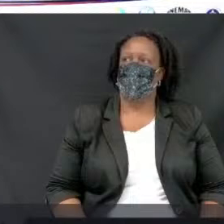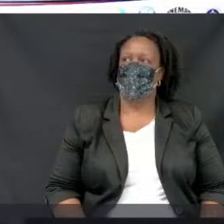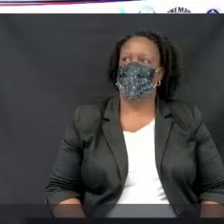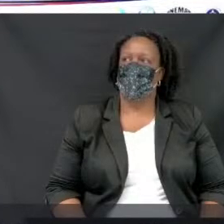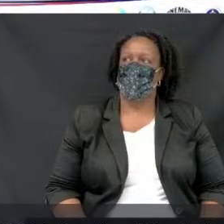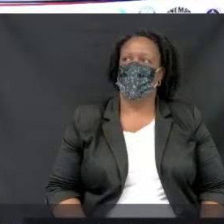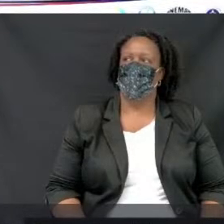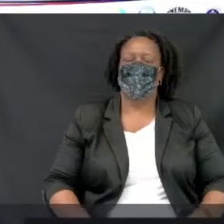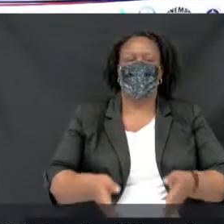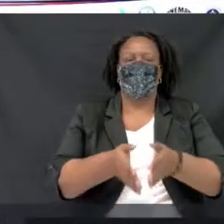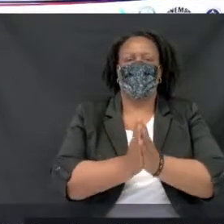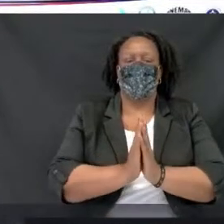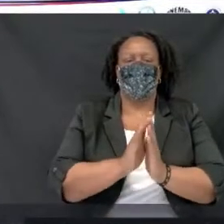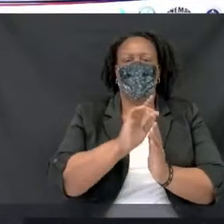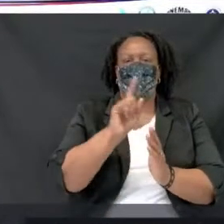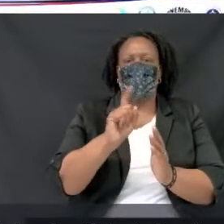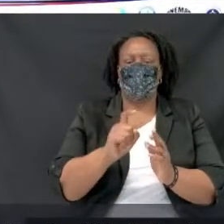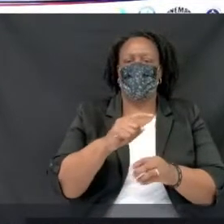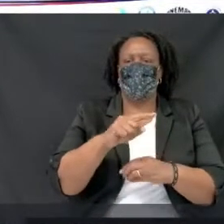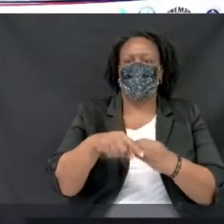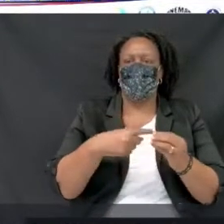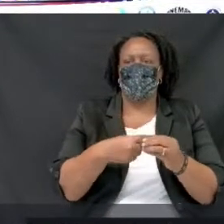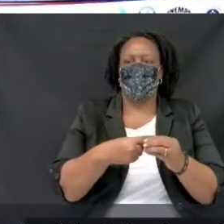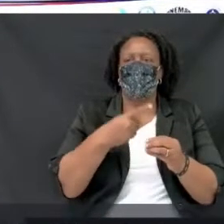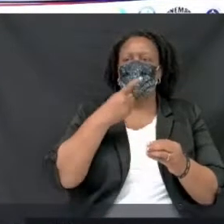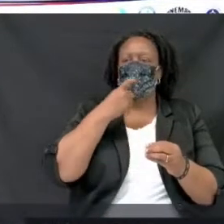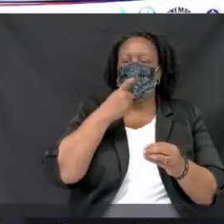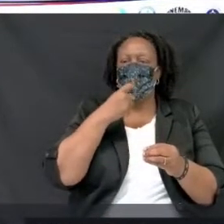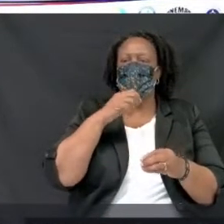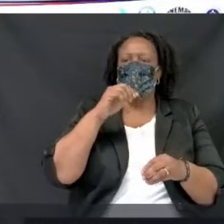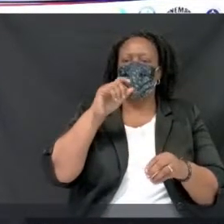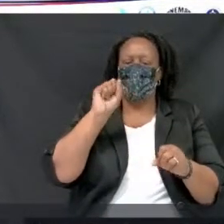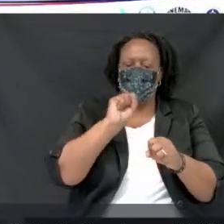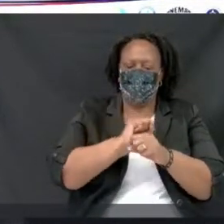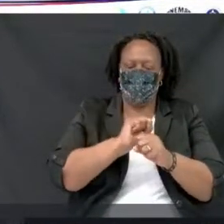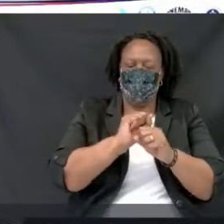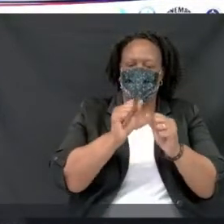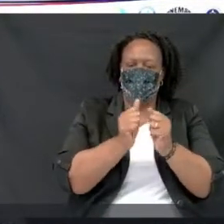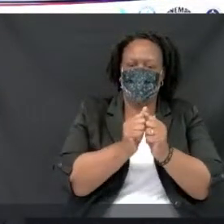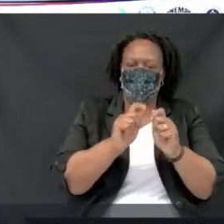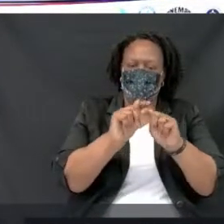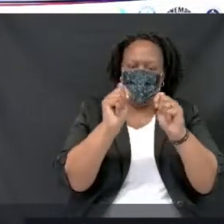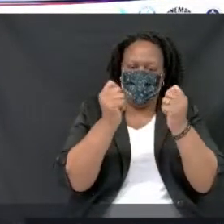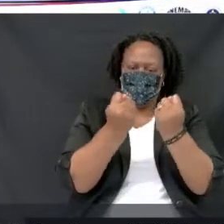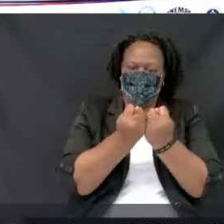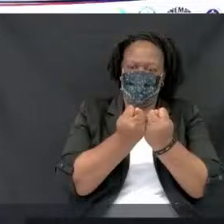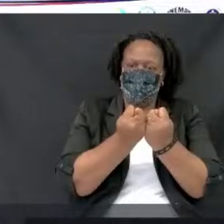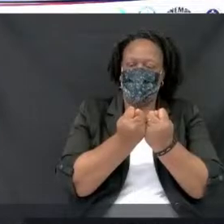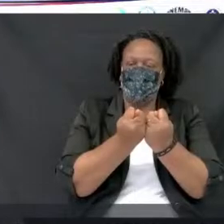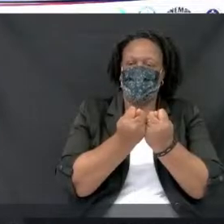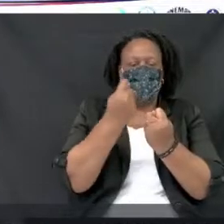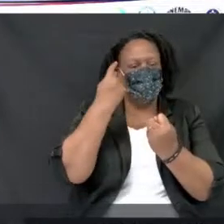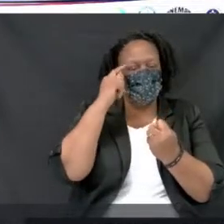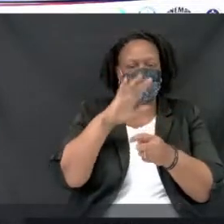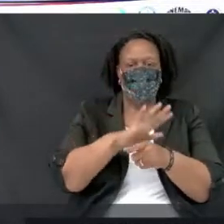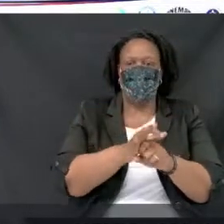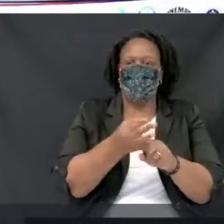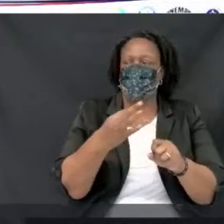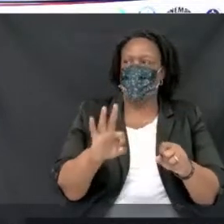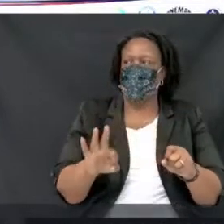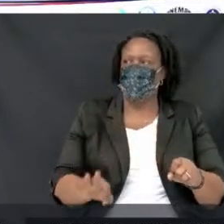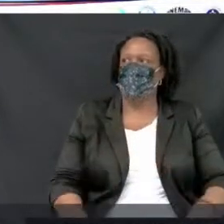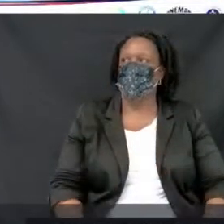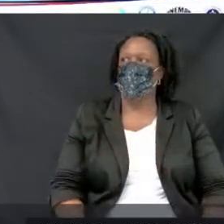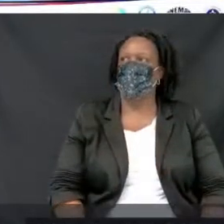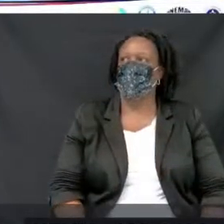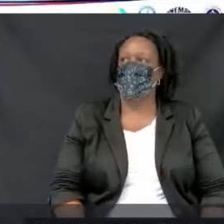2010-20, which is the COVID-19 Prevention and Control Act of 2020. In this act,